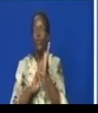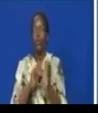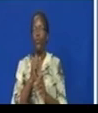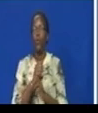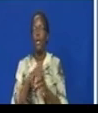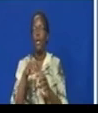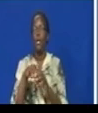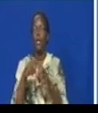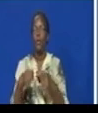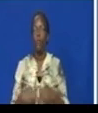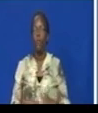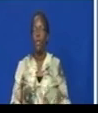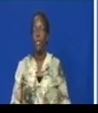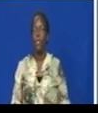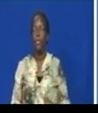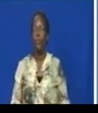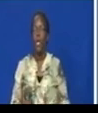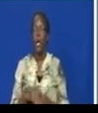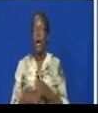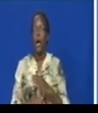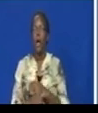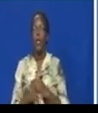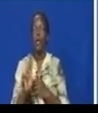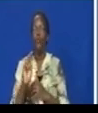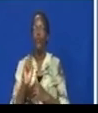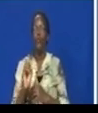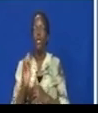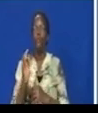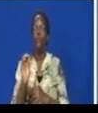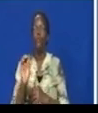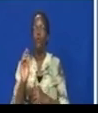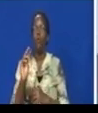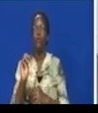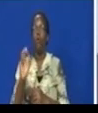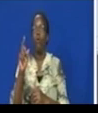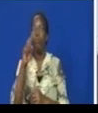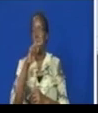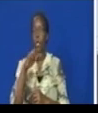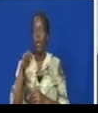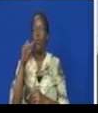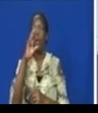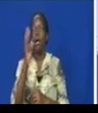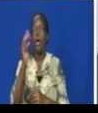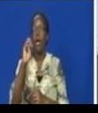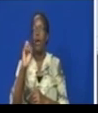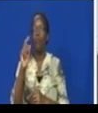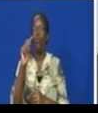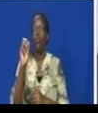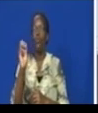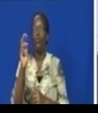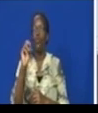physics and uniform circular motion. Now, uniform circular